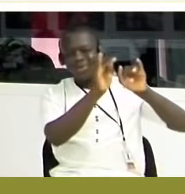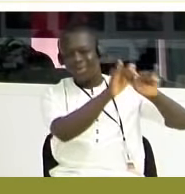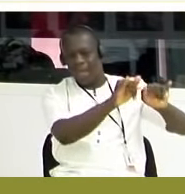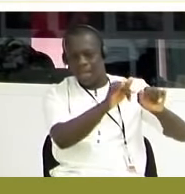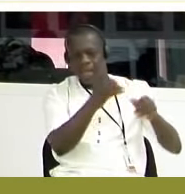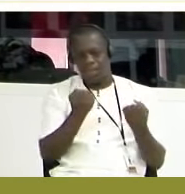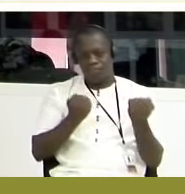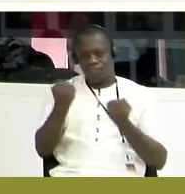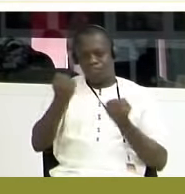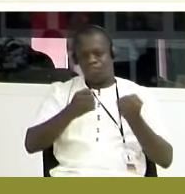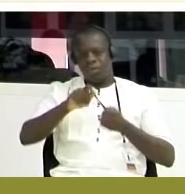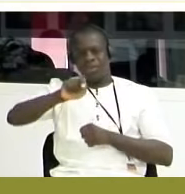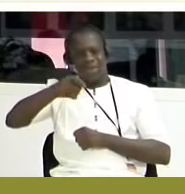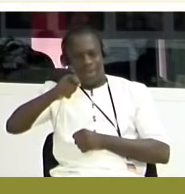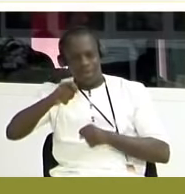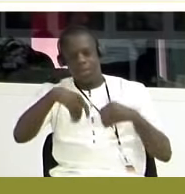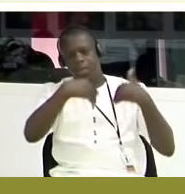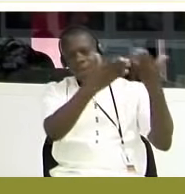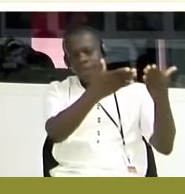we go."